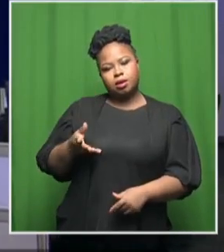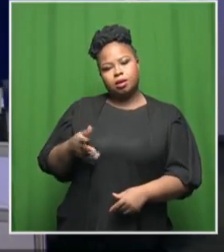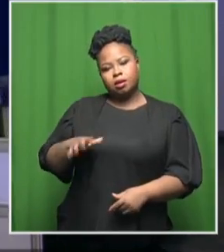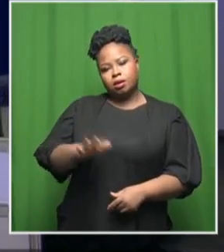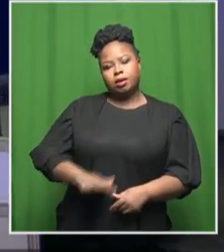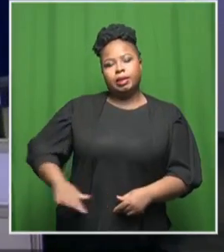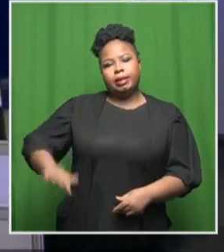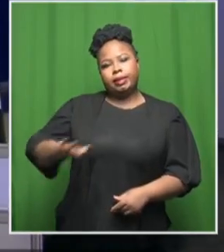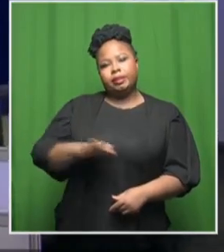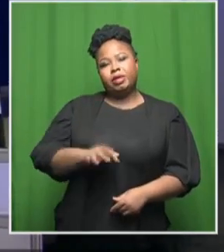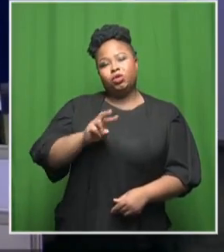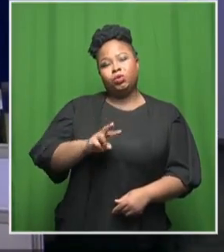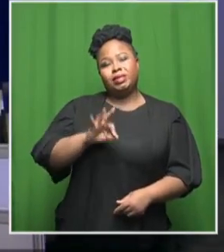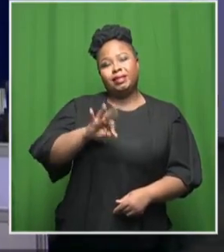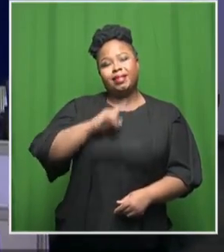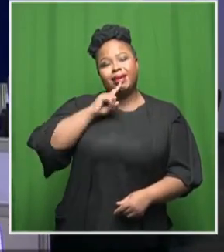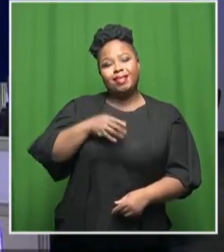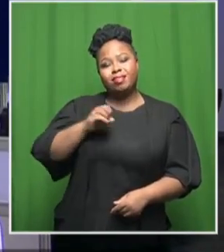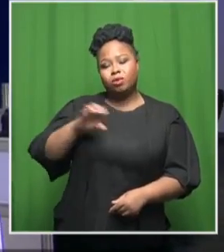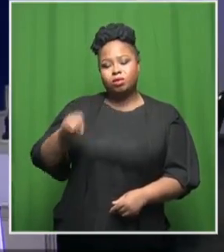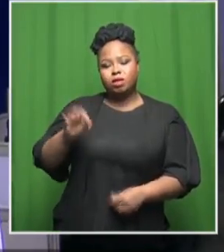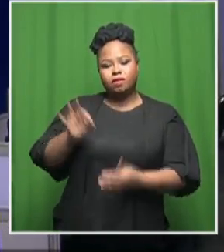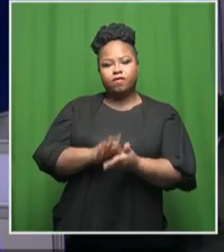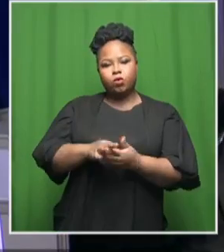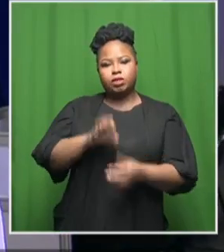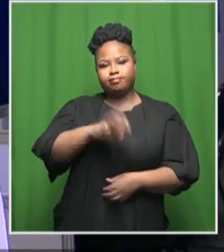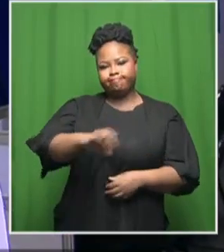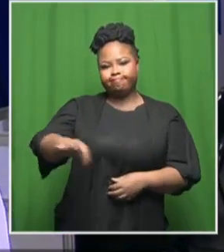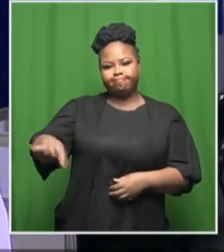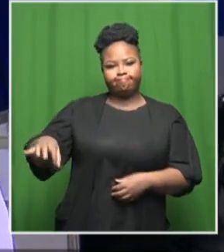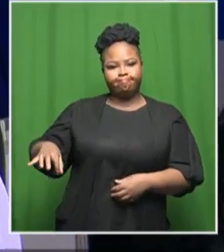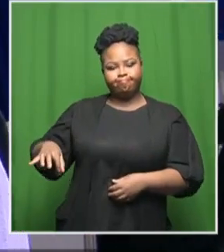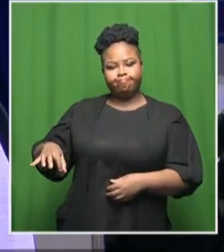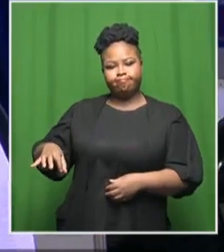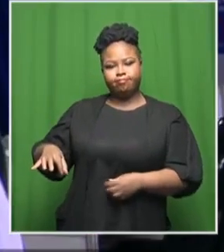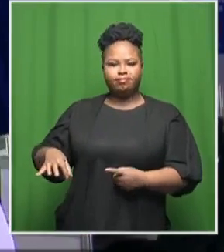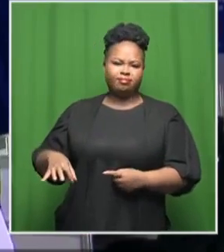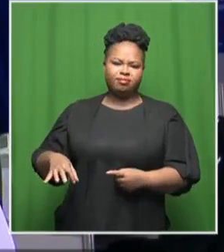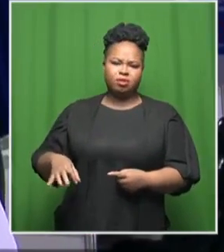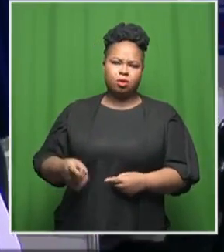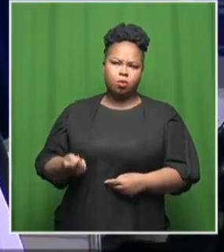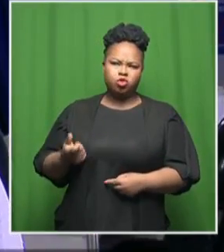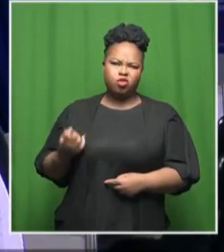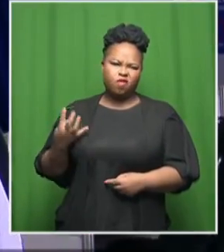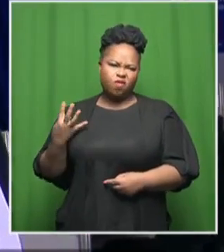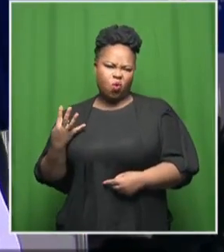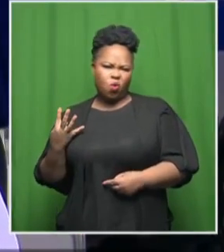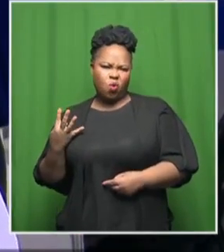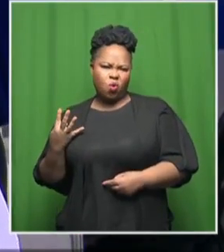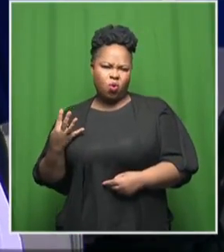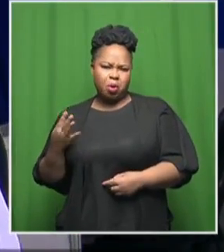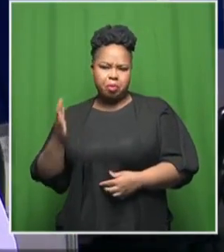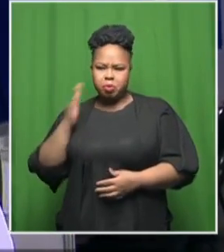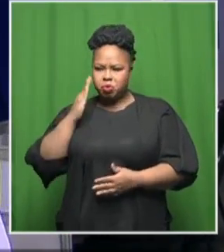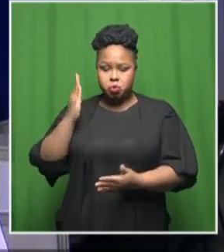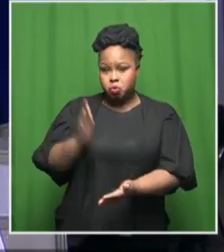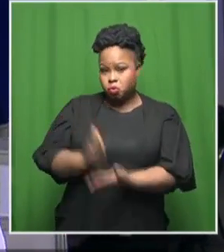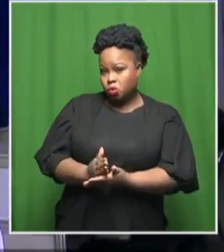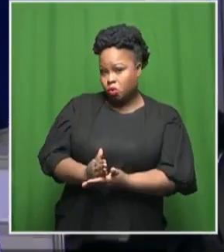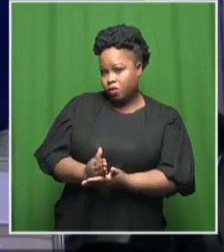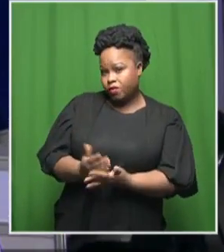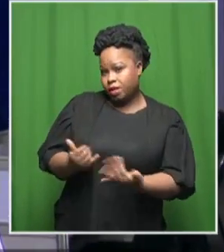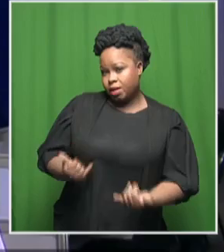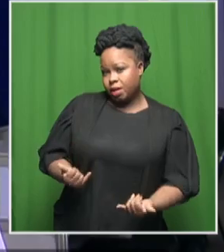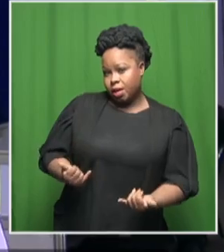the approximately 23,000 voting stations, there was about 4. I don't know if they, at this stage, whether